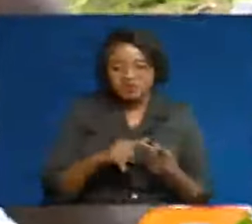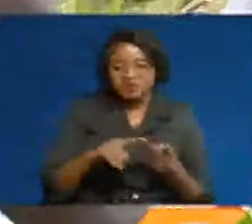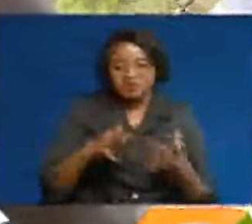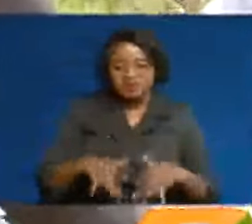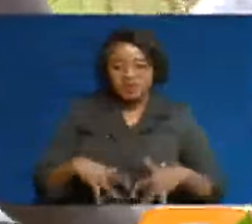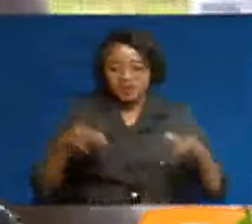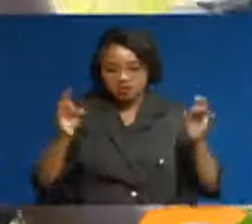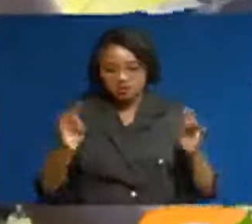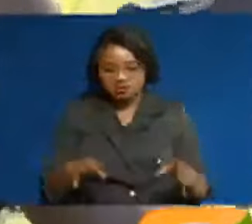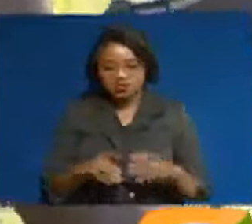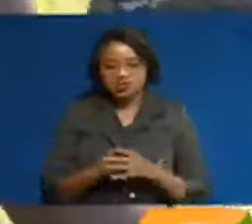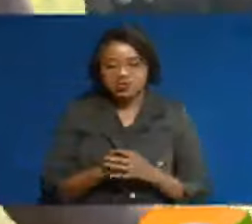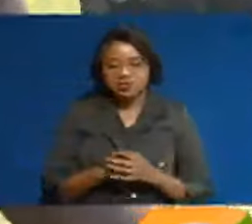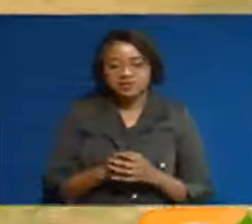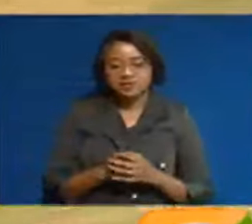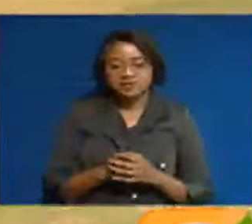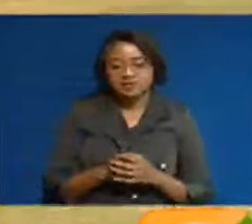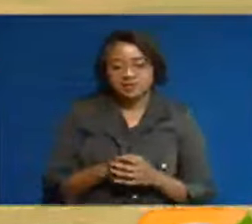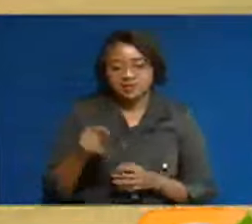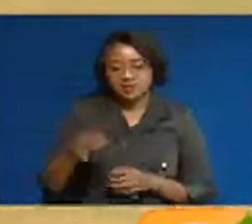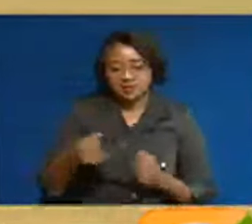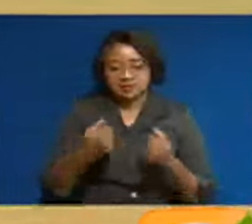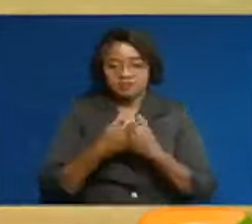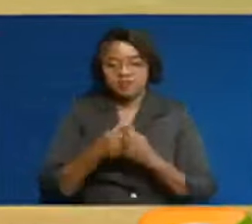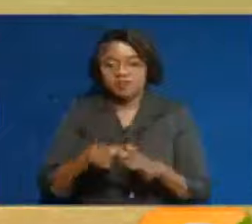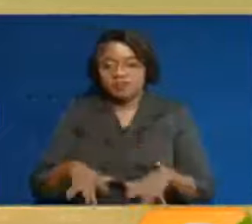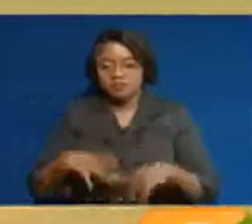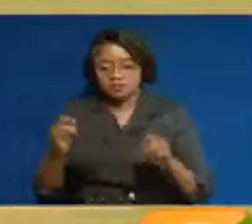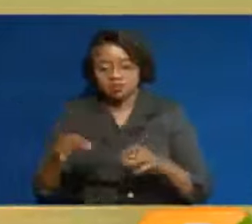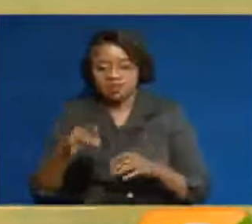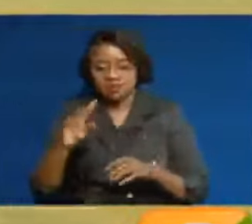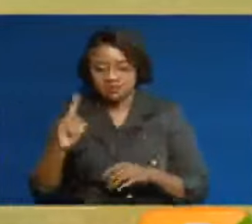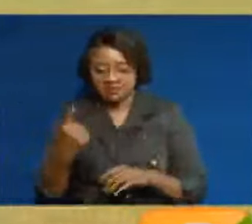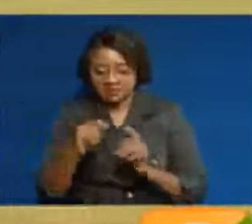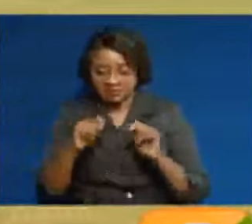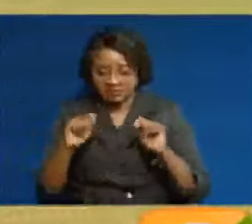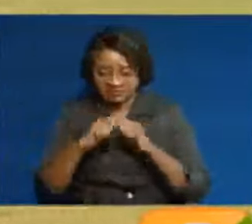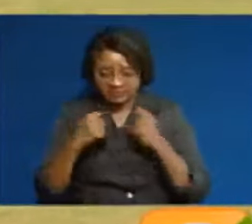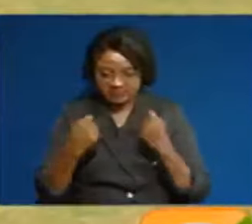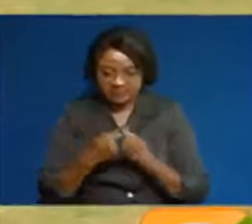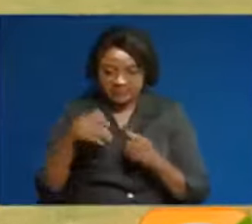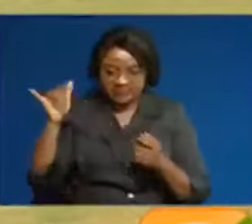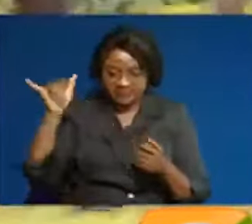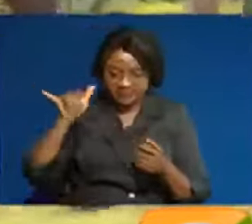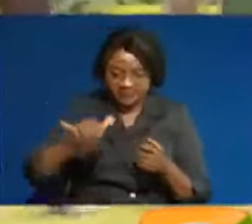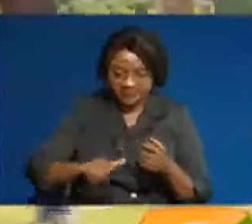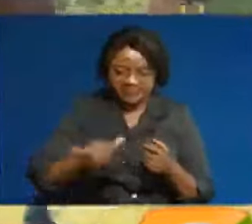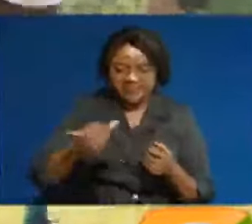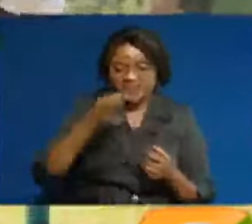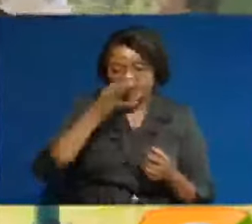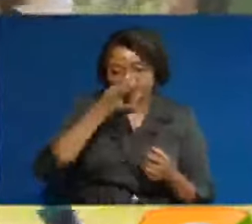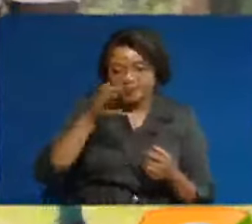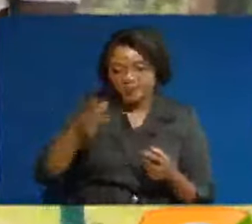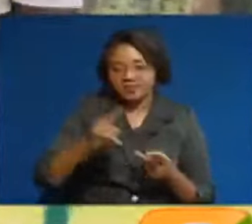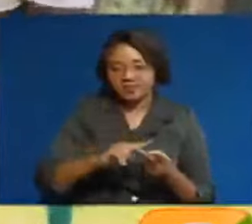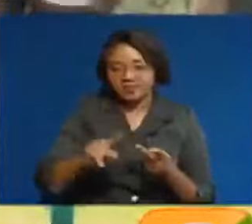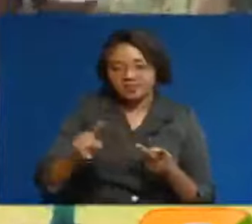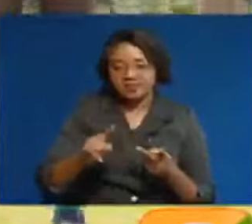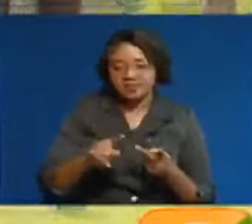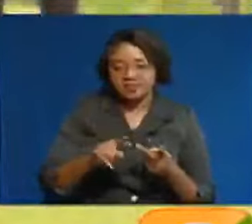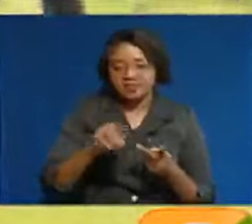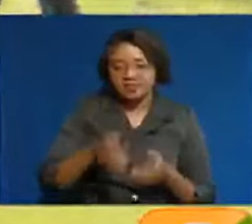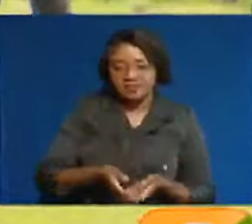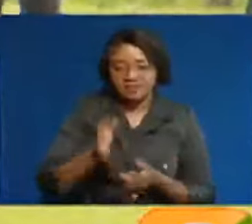Australia. They play Australia in the first match, and Shujaas will be the first team to land in Miramar, France, followed by the volleyball